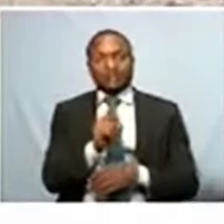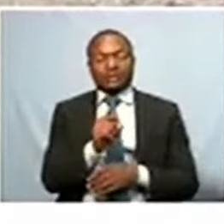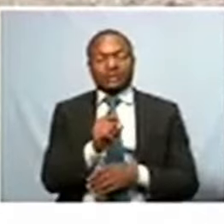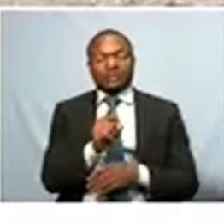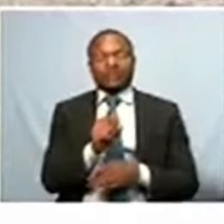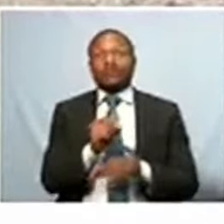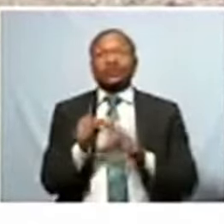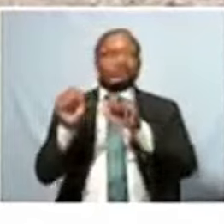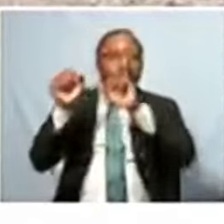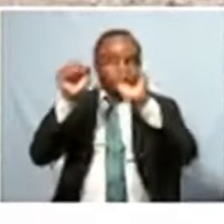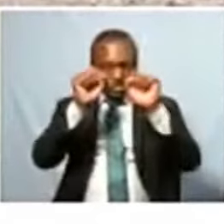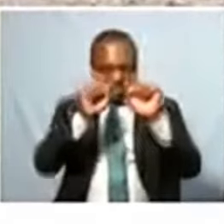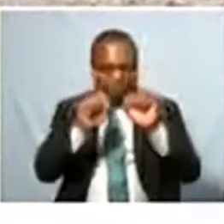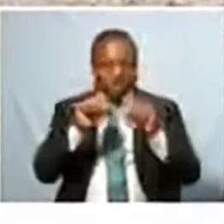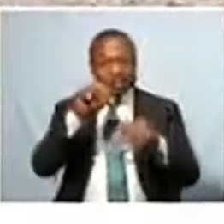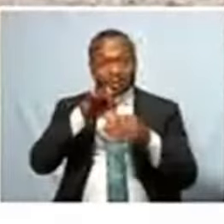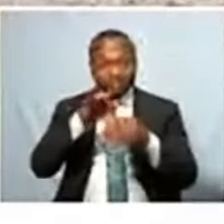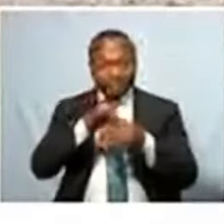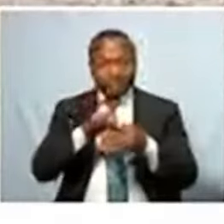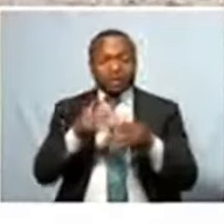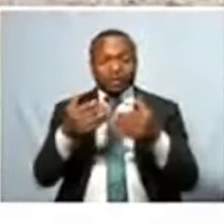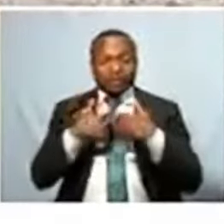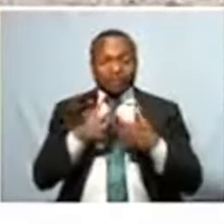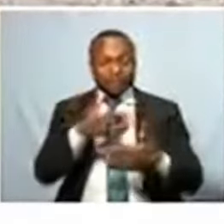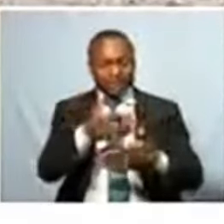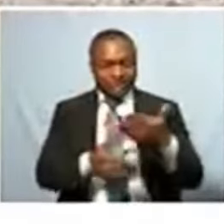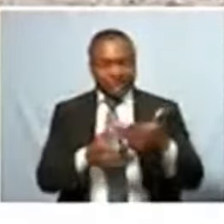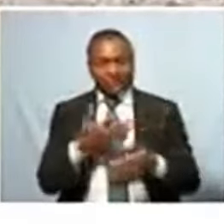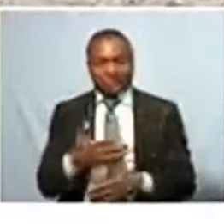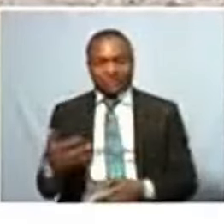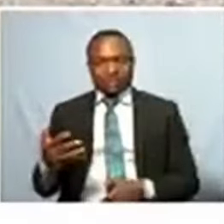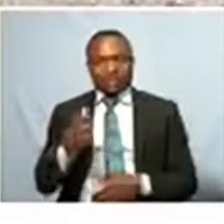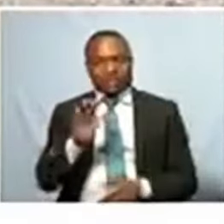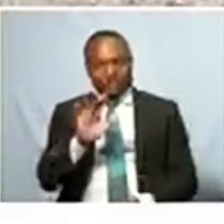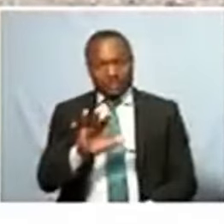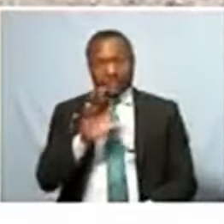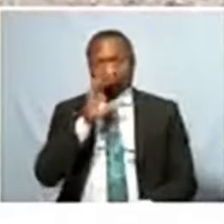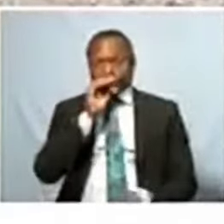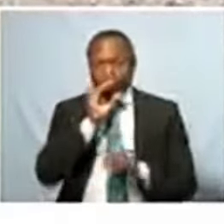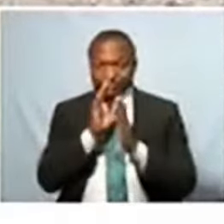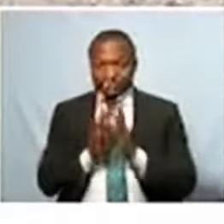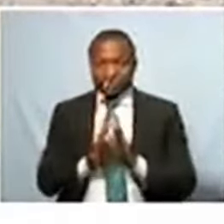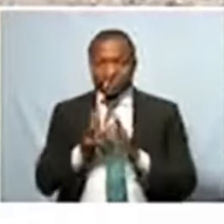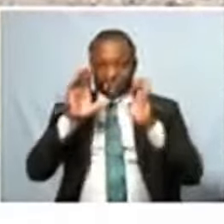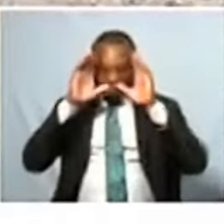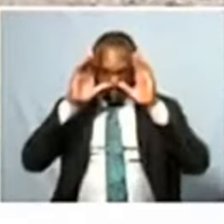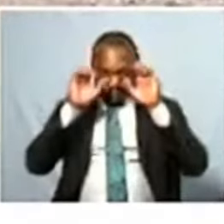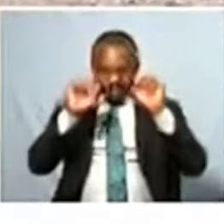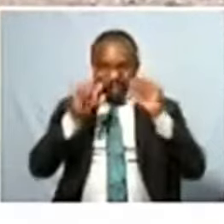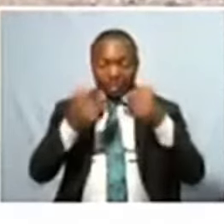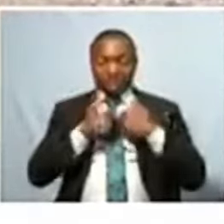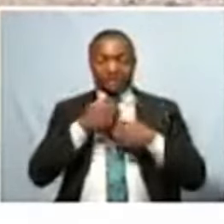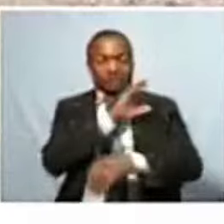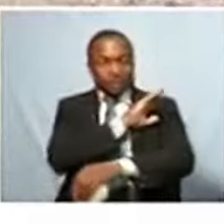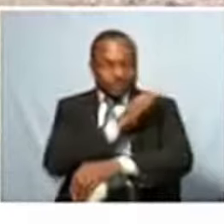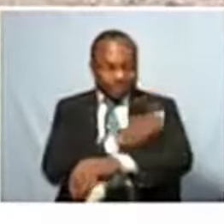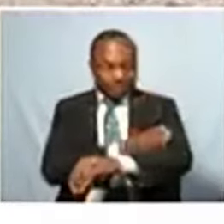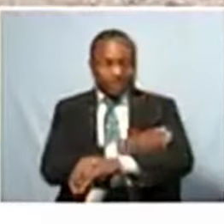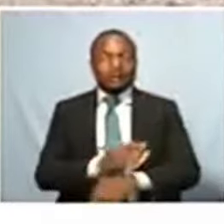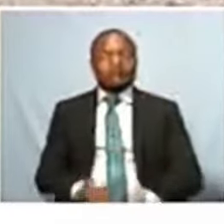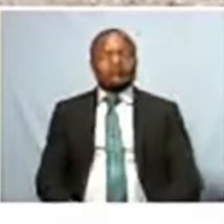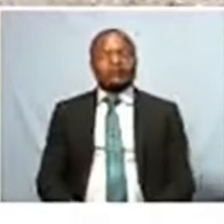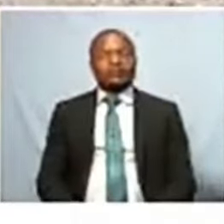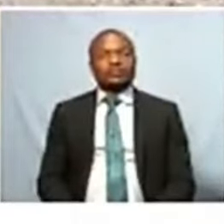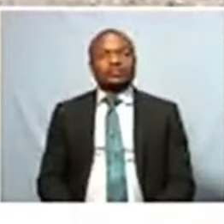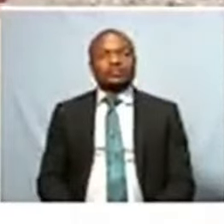election that we have these things in place. As you may know, Madam Speaker, the president has powers even